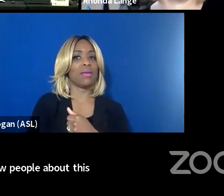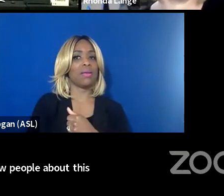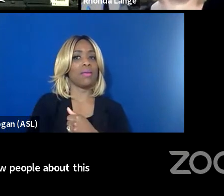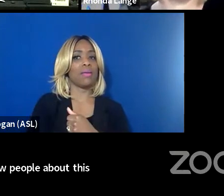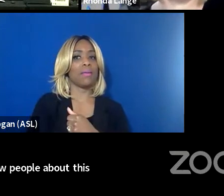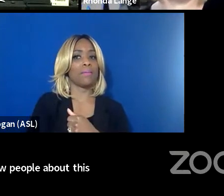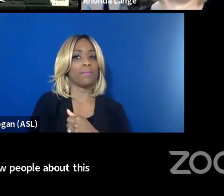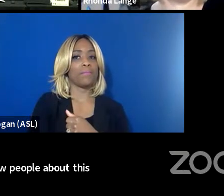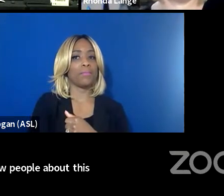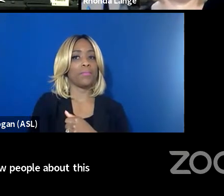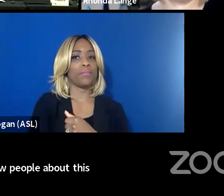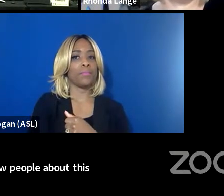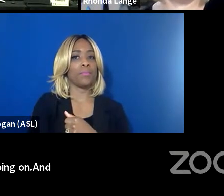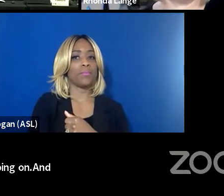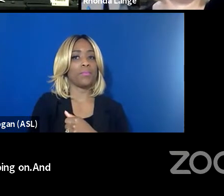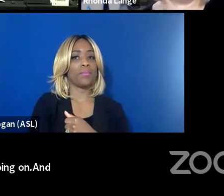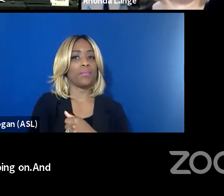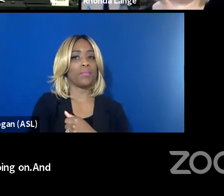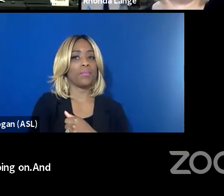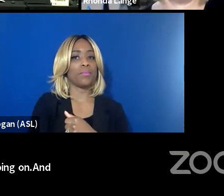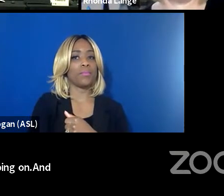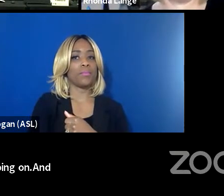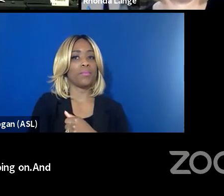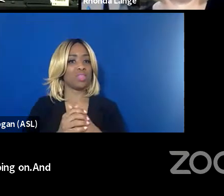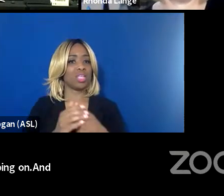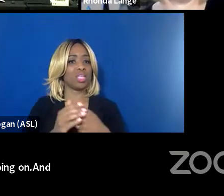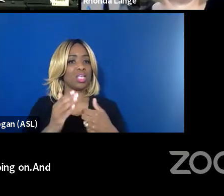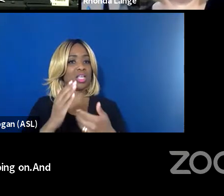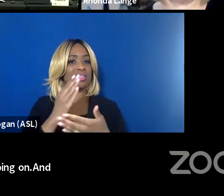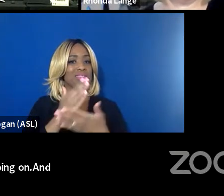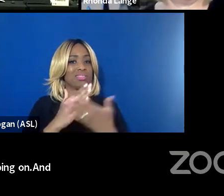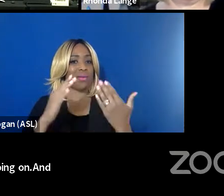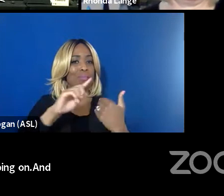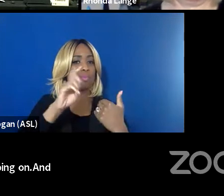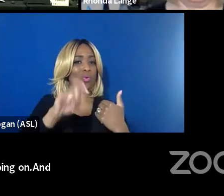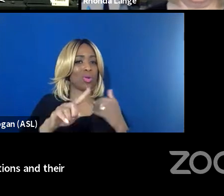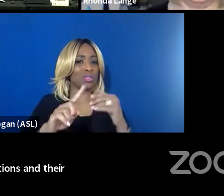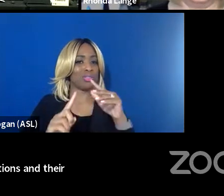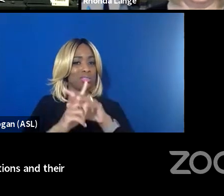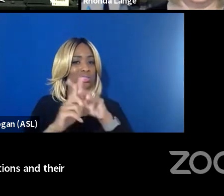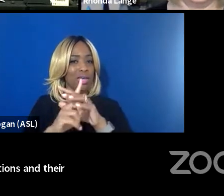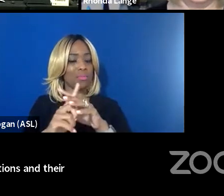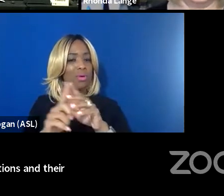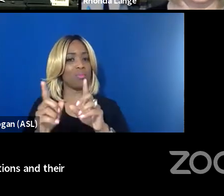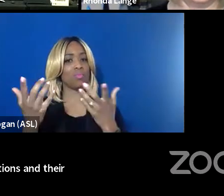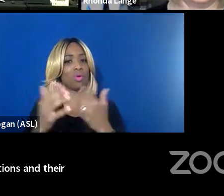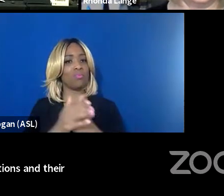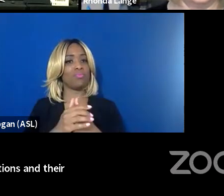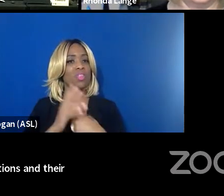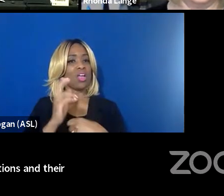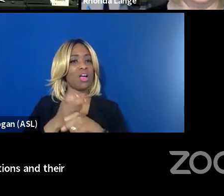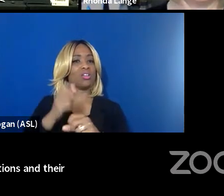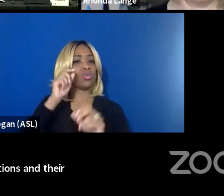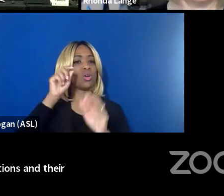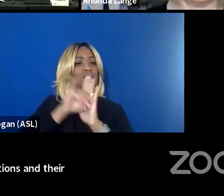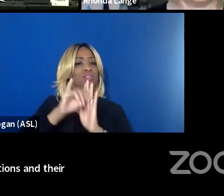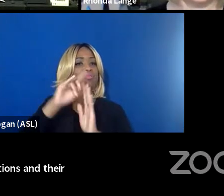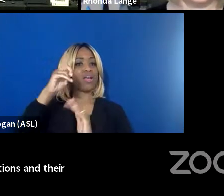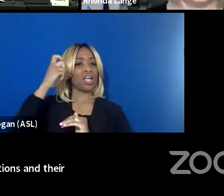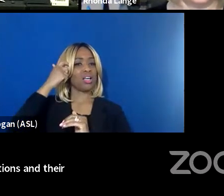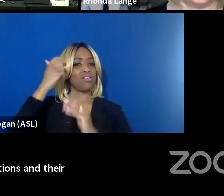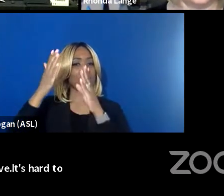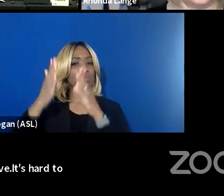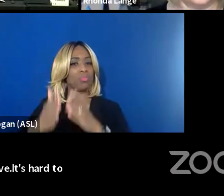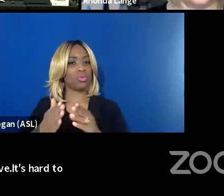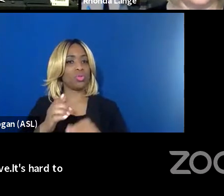And here are some of the questions and their statements that they have. It's hard to identify a governmental person who